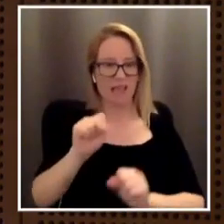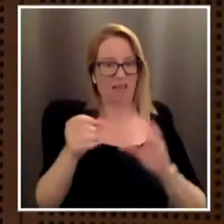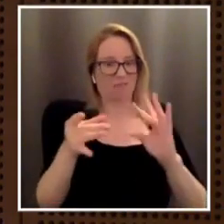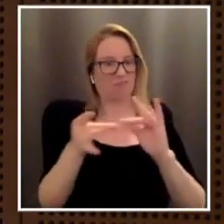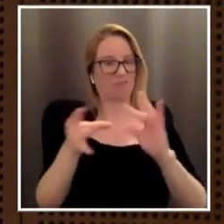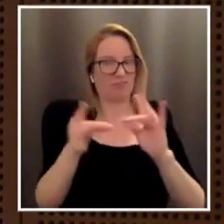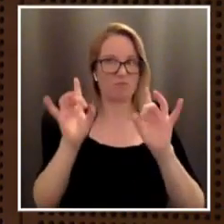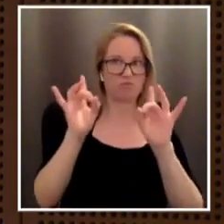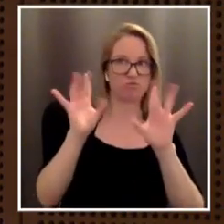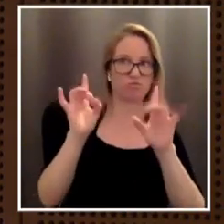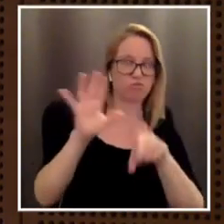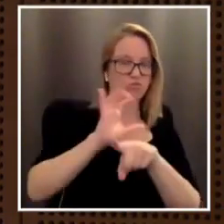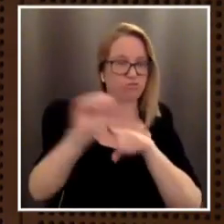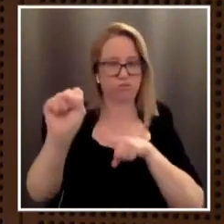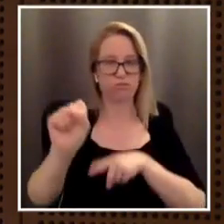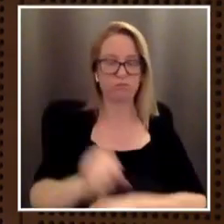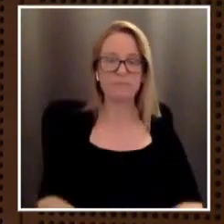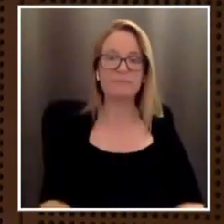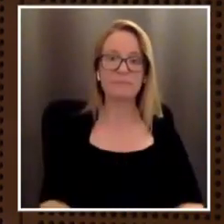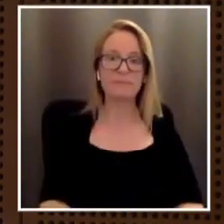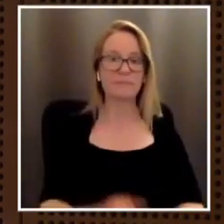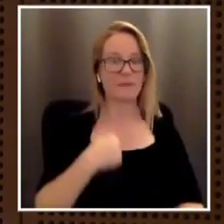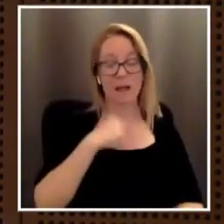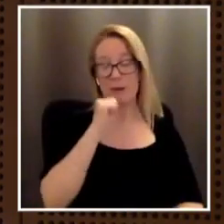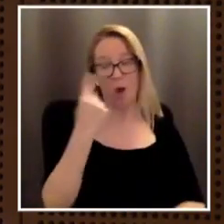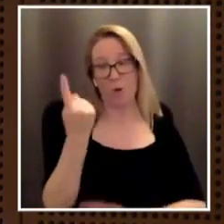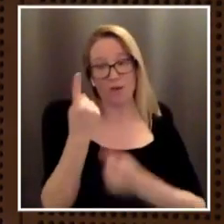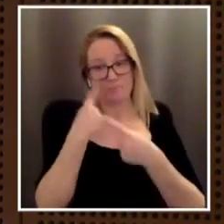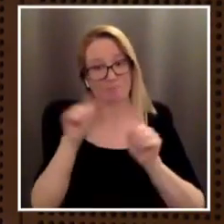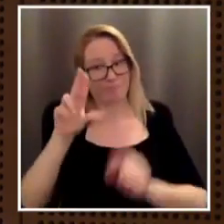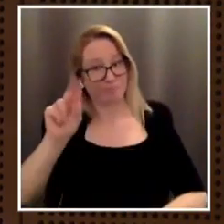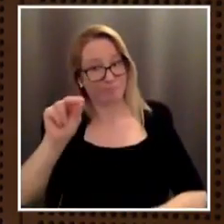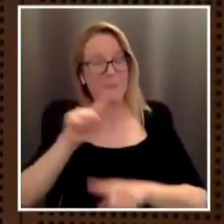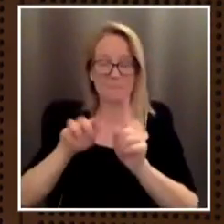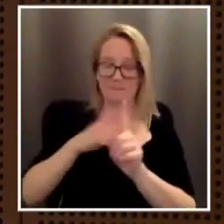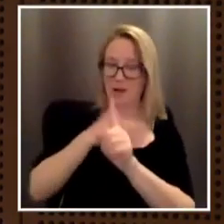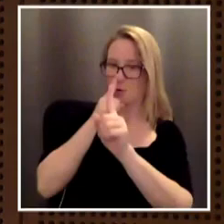excellently. I'm not always successful, but that's my goal.